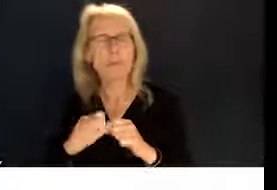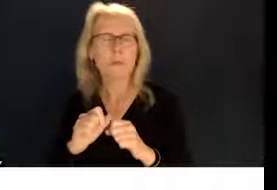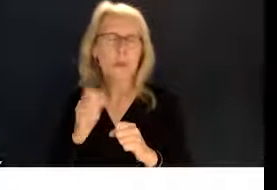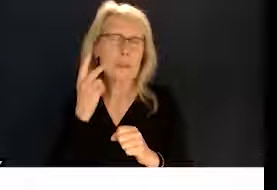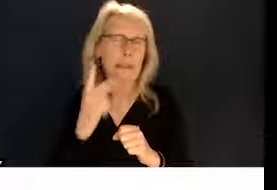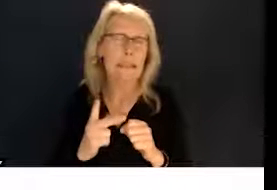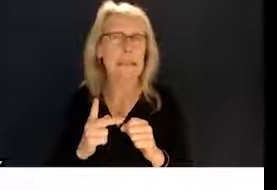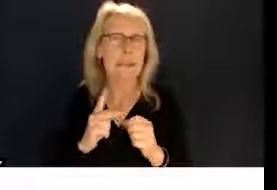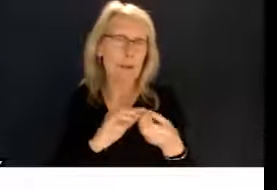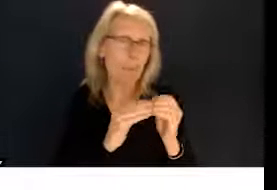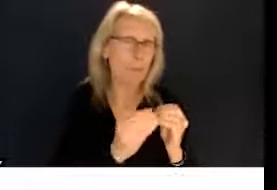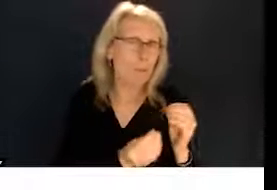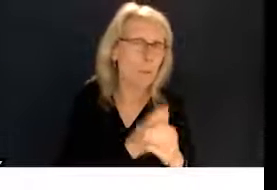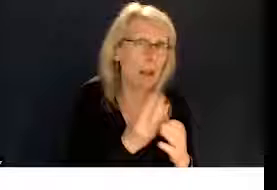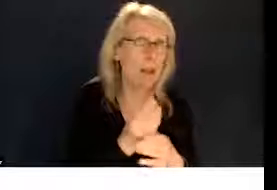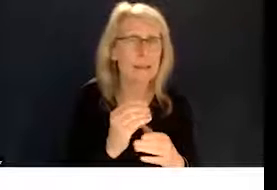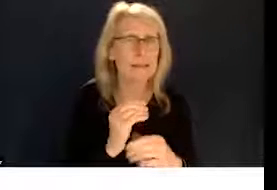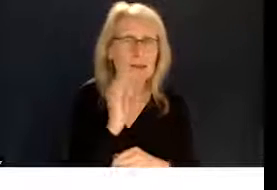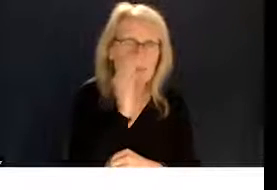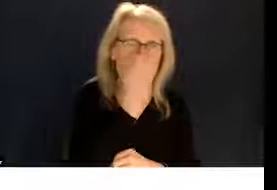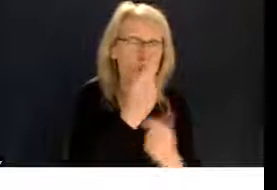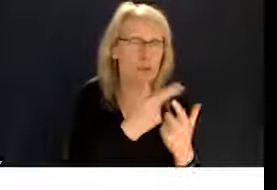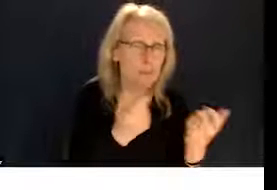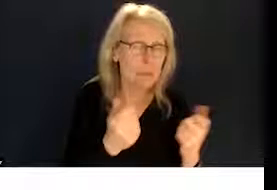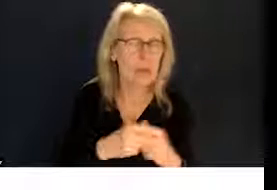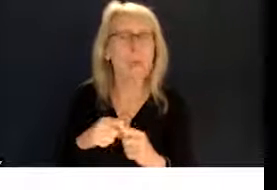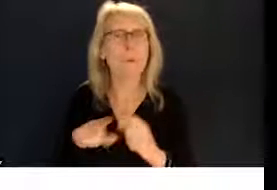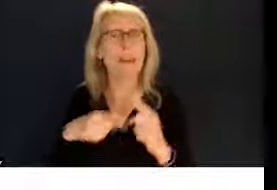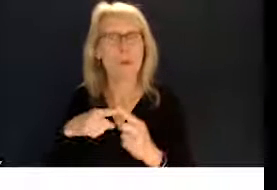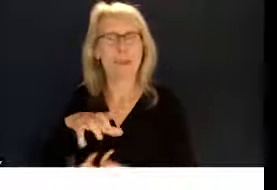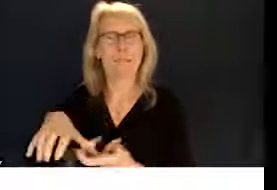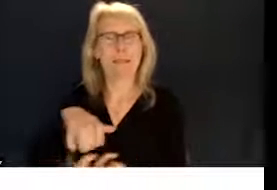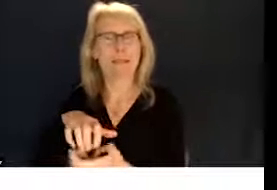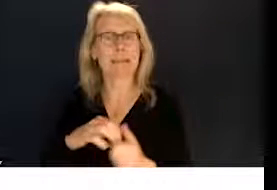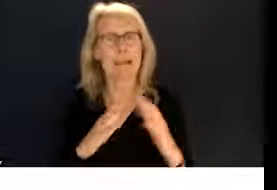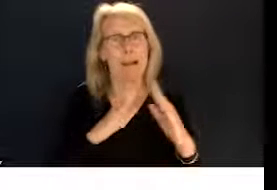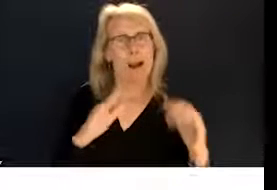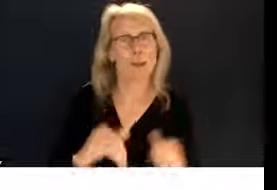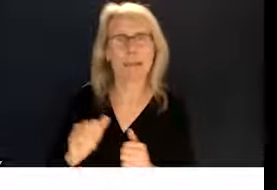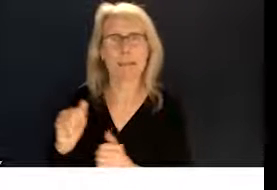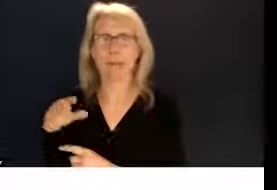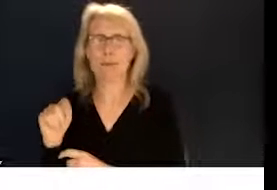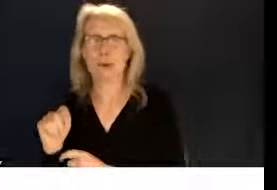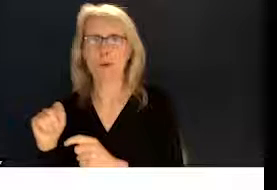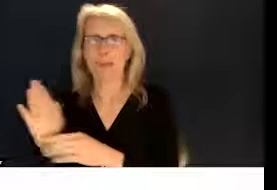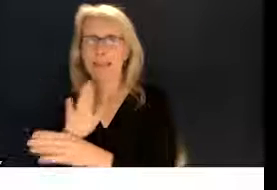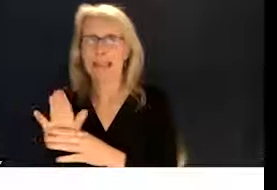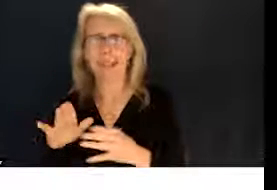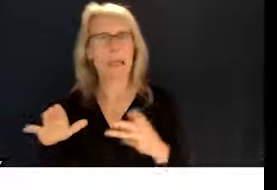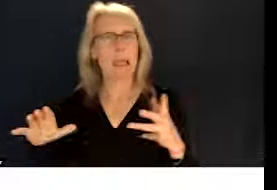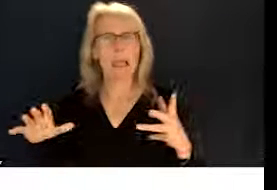relationship. But as soon as you start to slide into mixed and non-residential spaces, it's not so clear